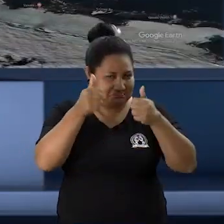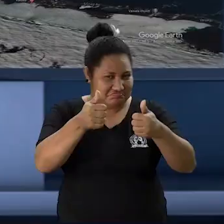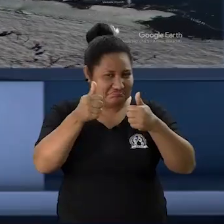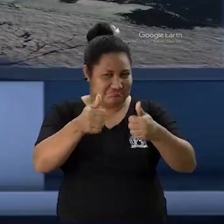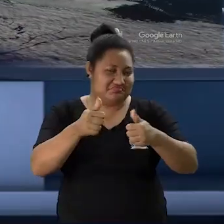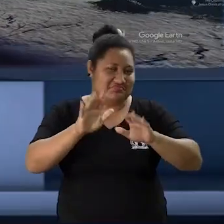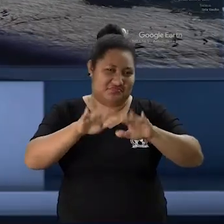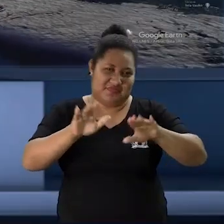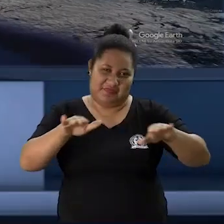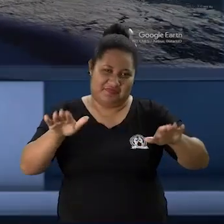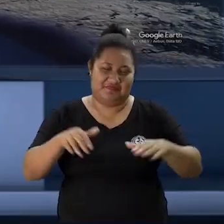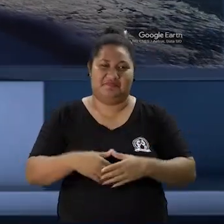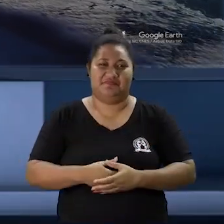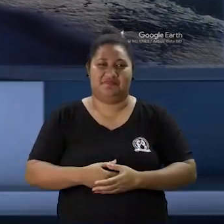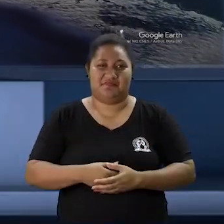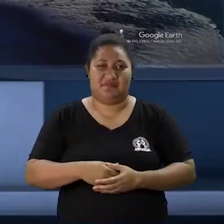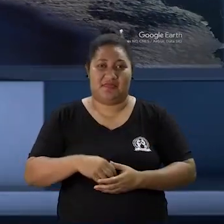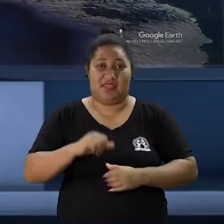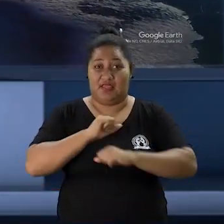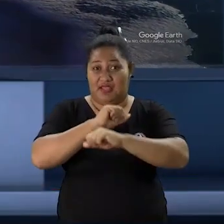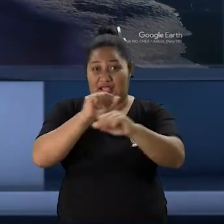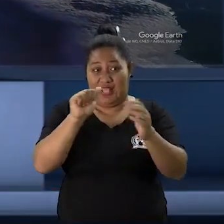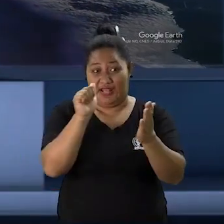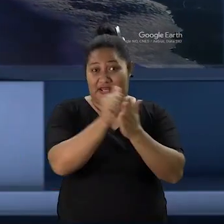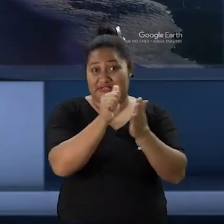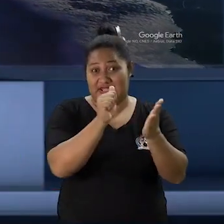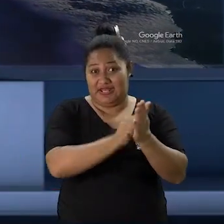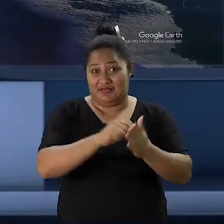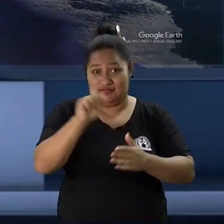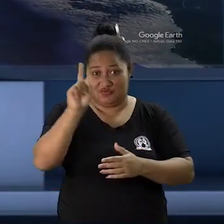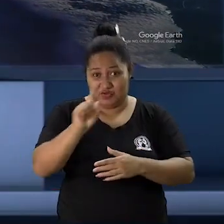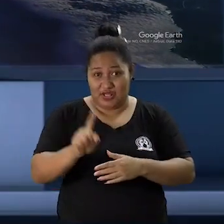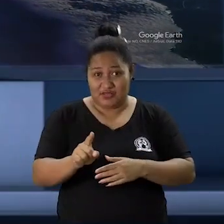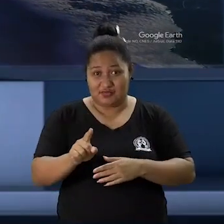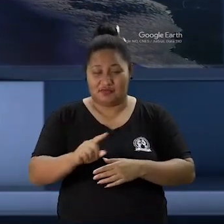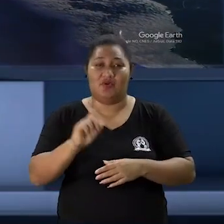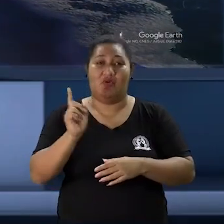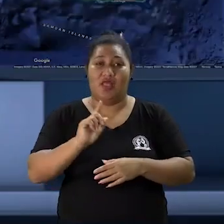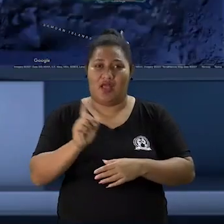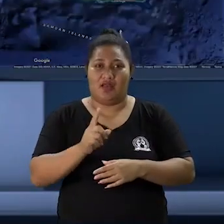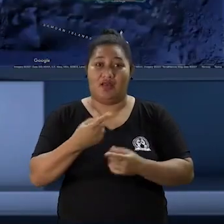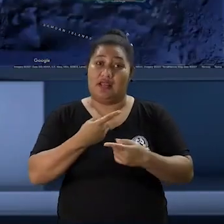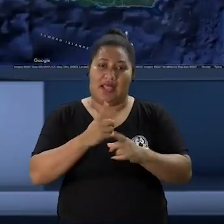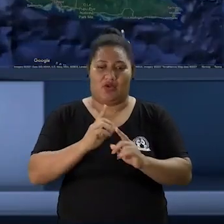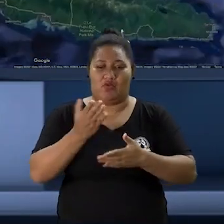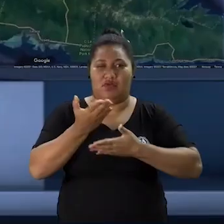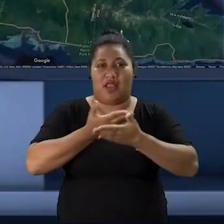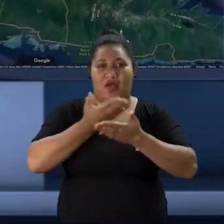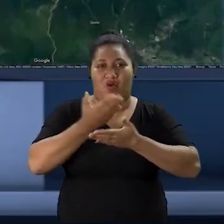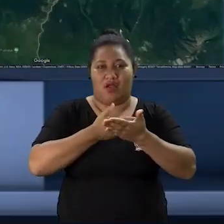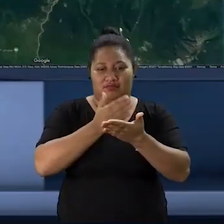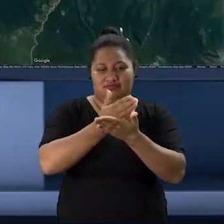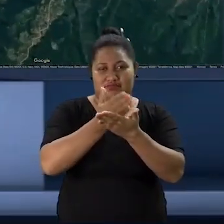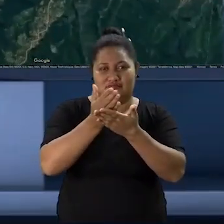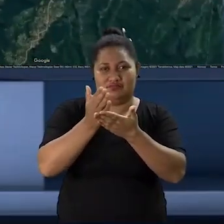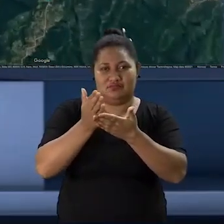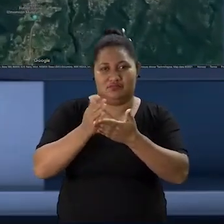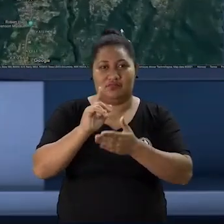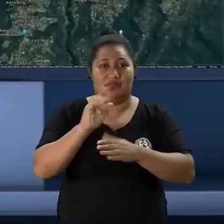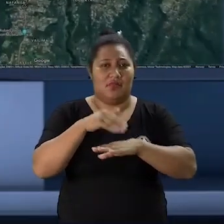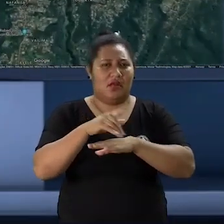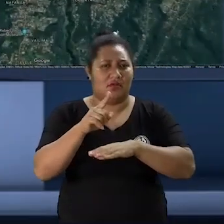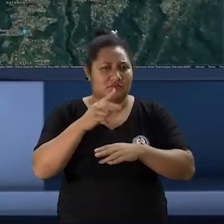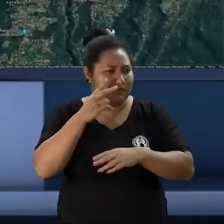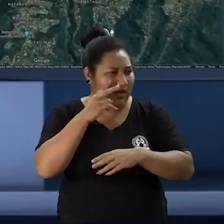whanau. O tatou le songa i le aso nei. O le awha pea na tatou talatala noa ai. O mata i